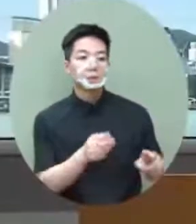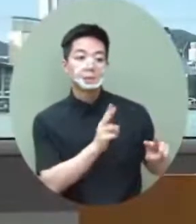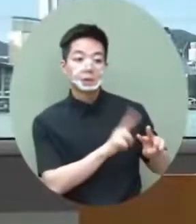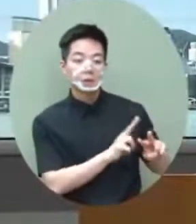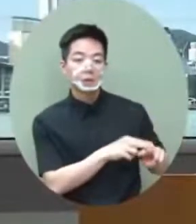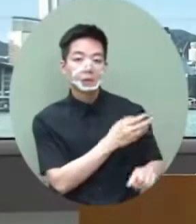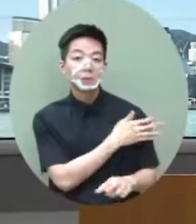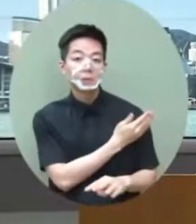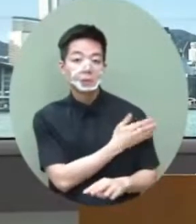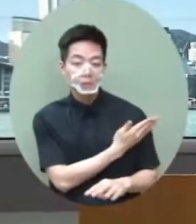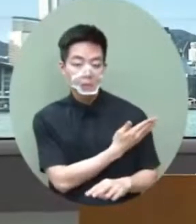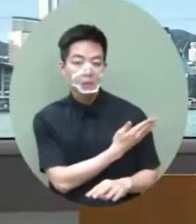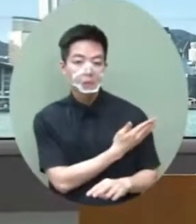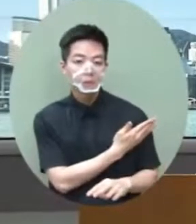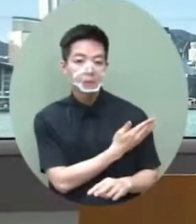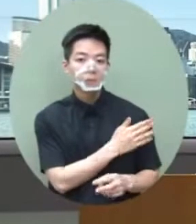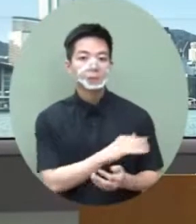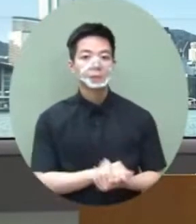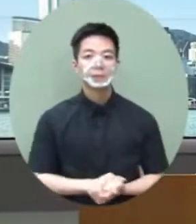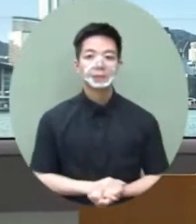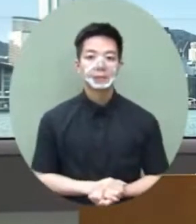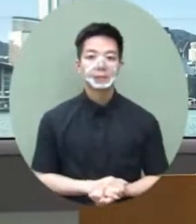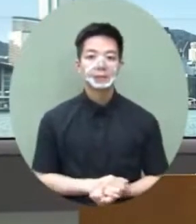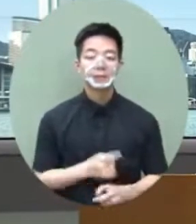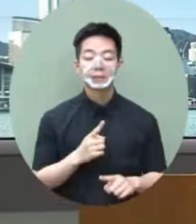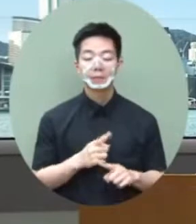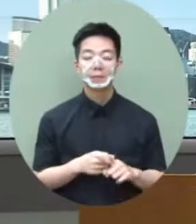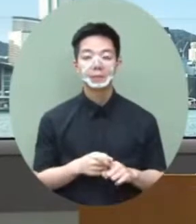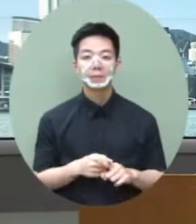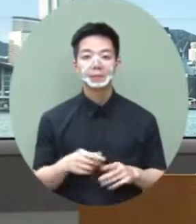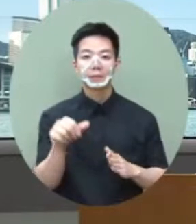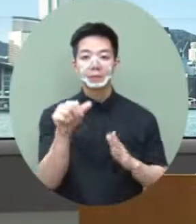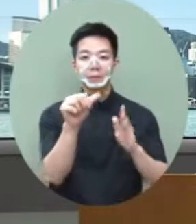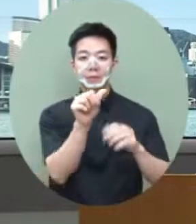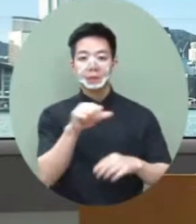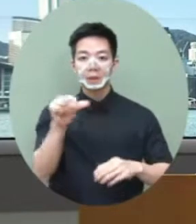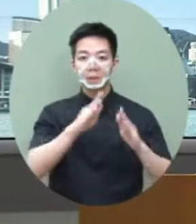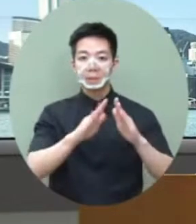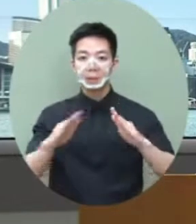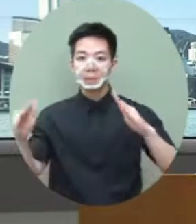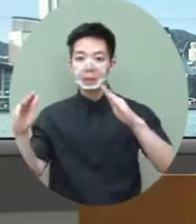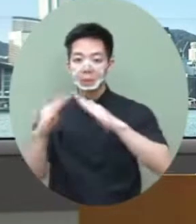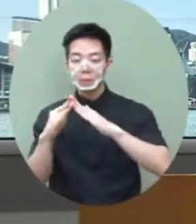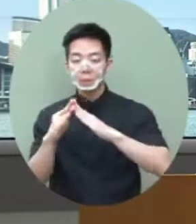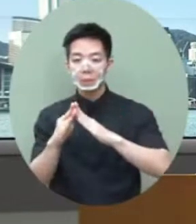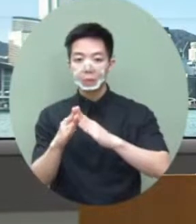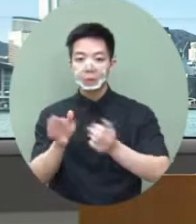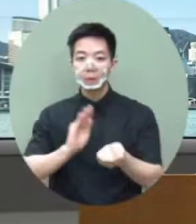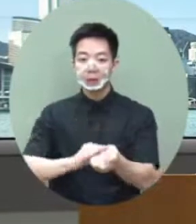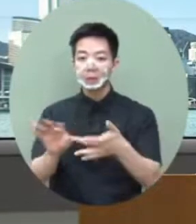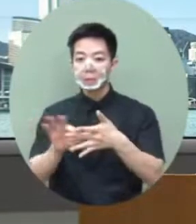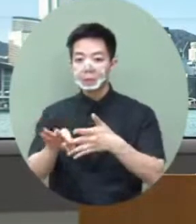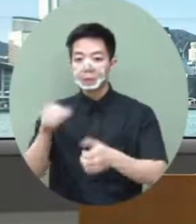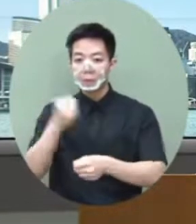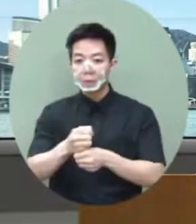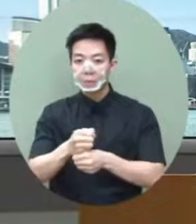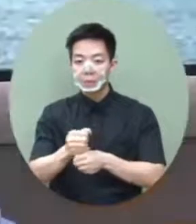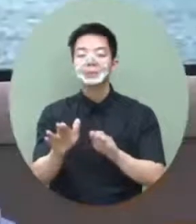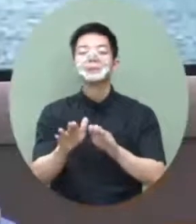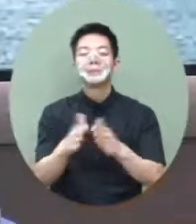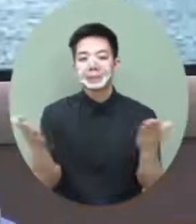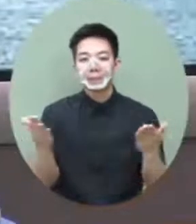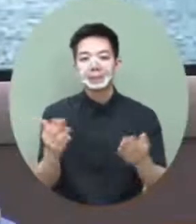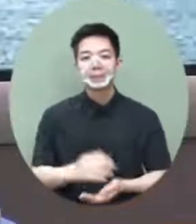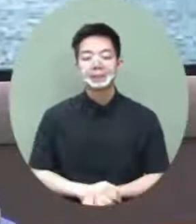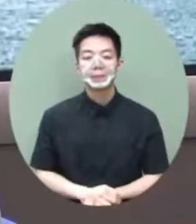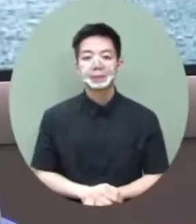Lau, in relation to the mainland medical support team, they have already started their